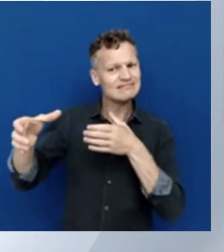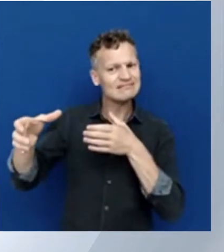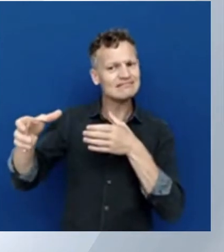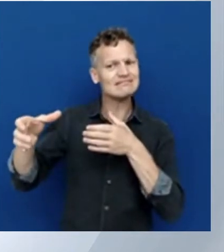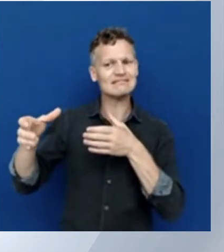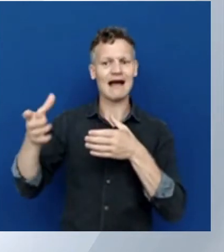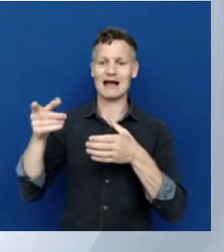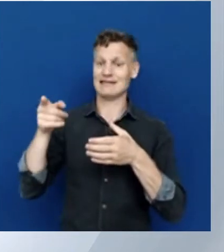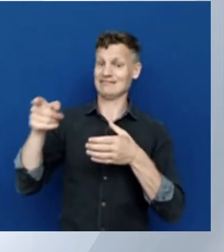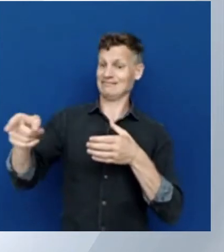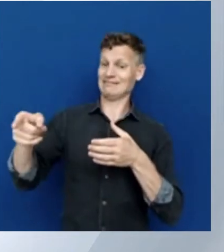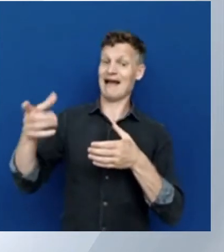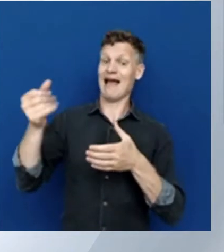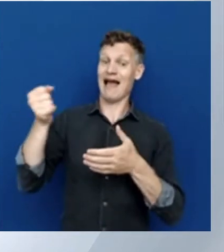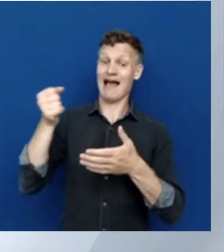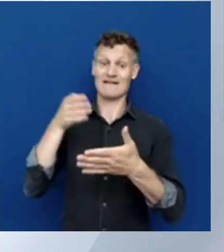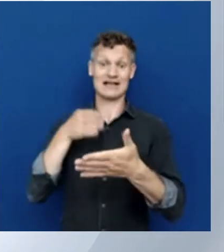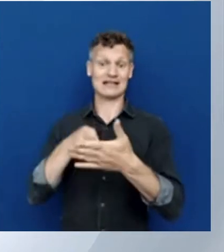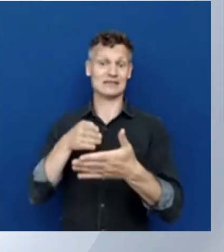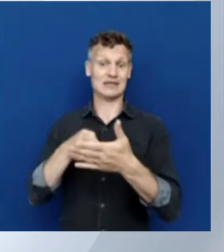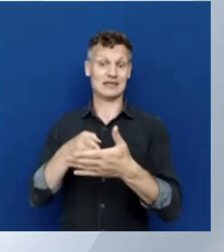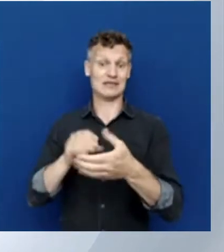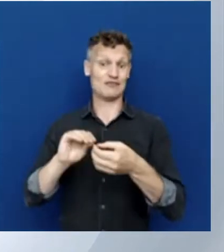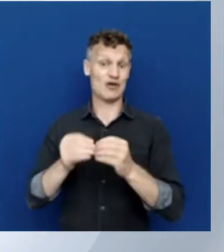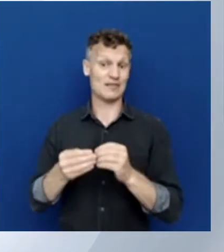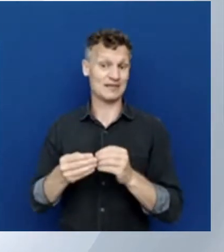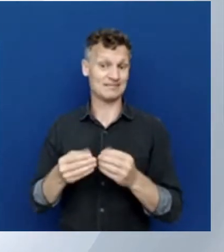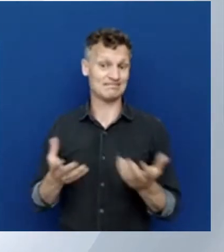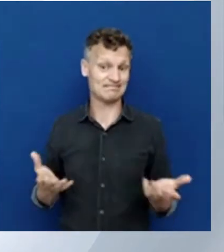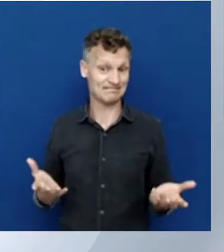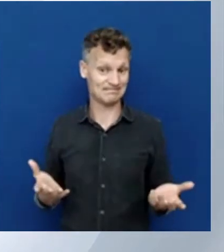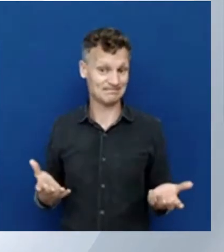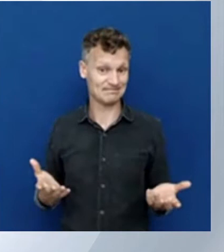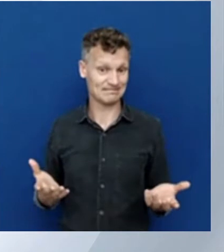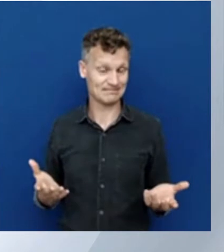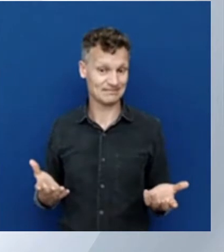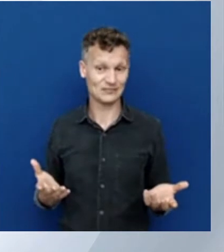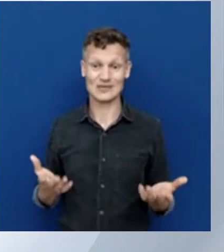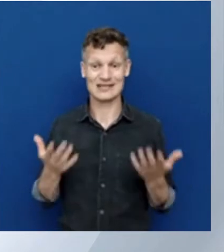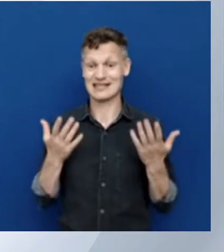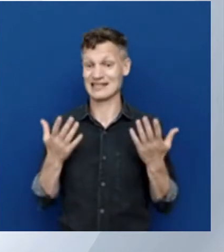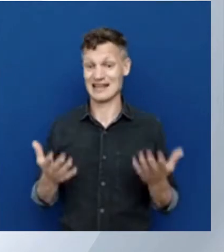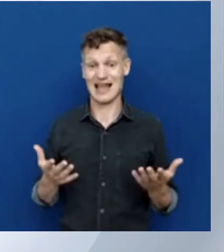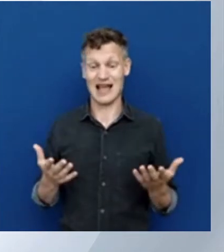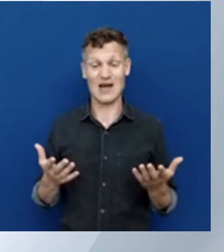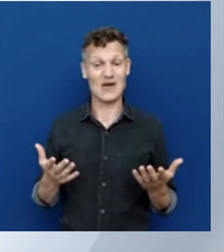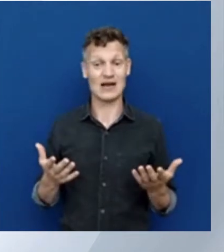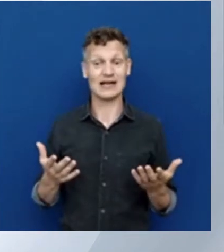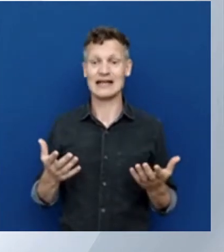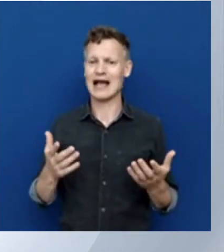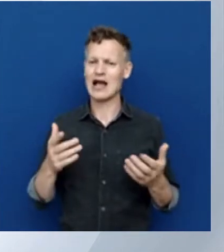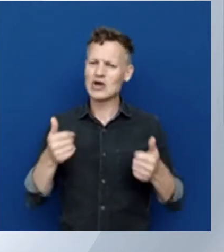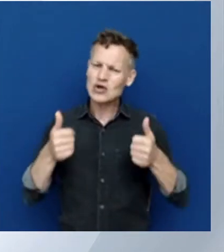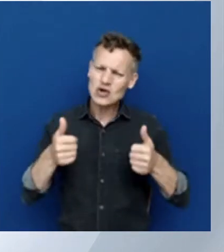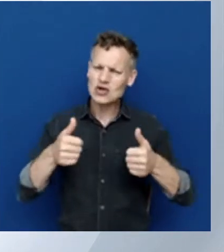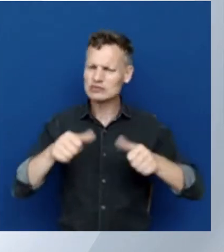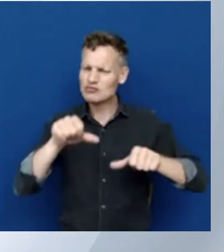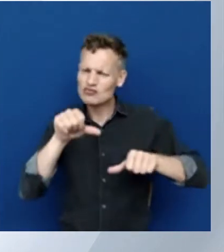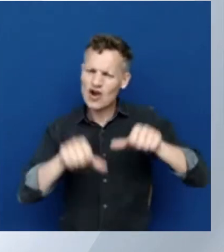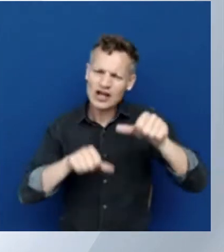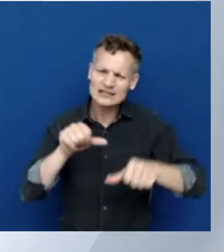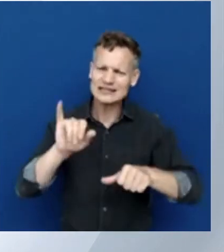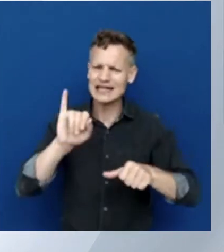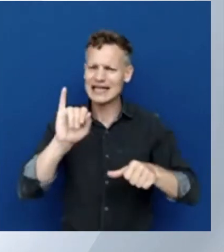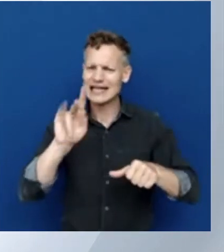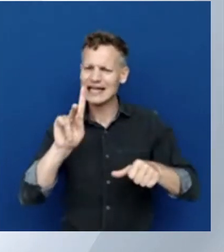accessibility issues. And as a result, instead of Ikigai and the agile process, we fail in the inability